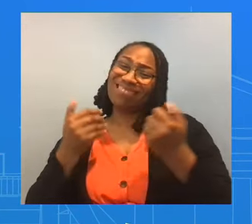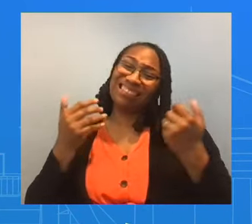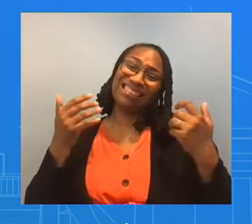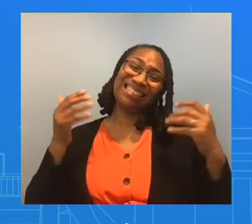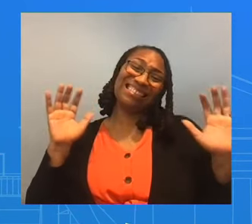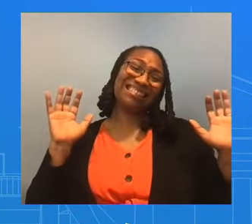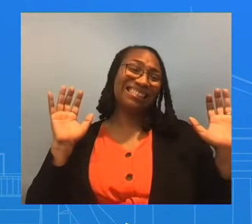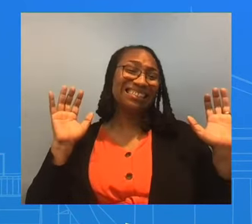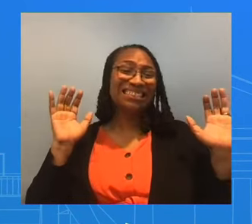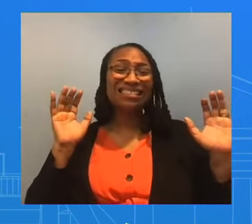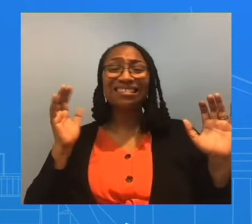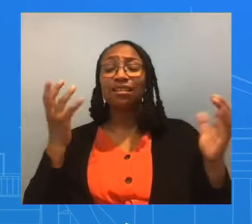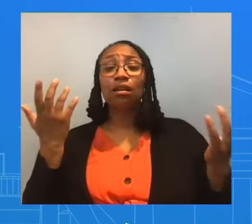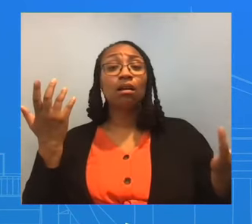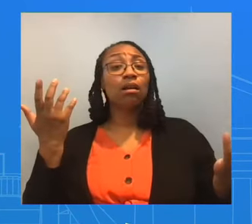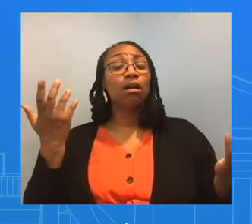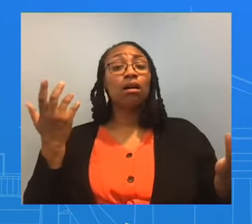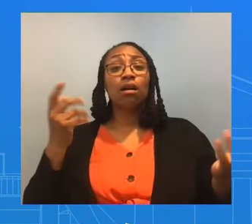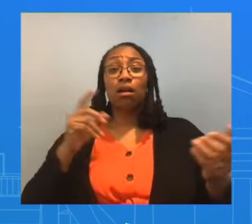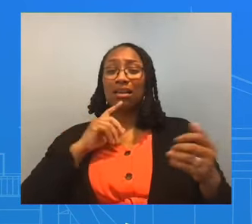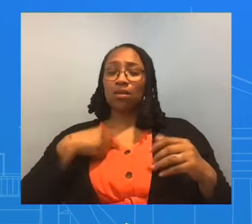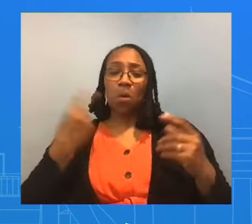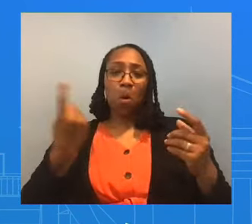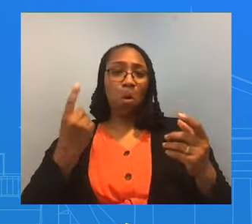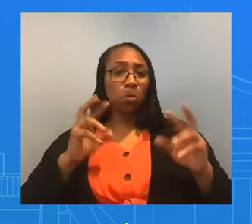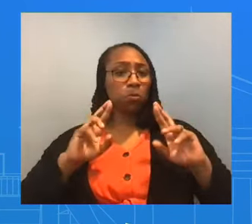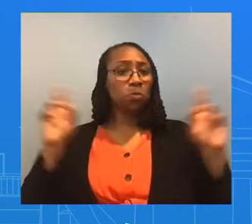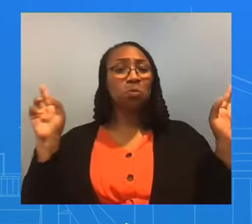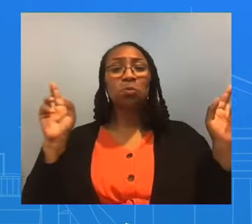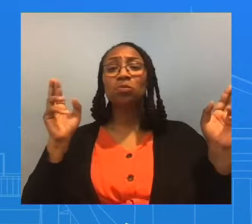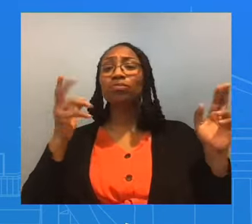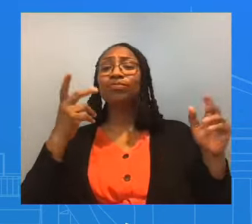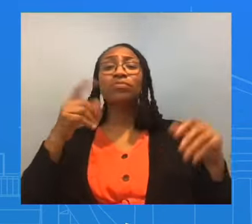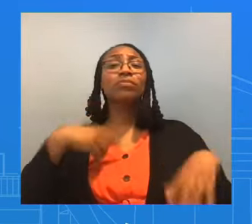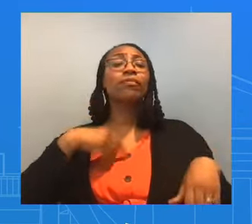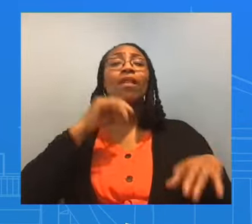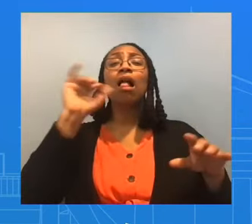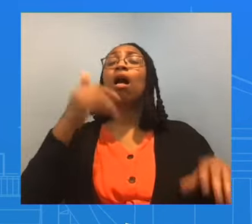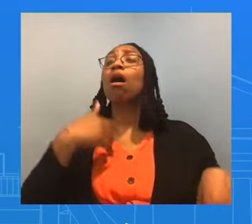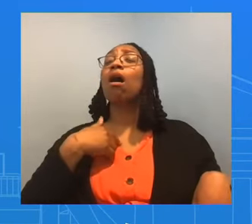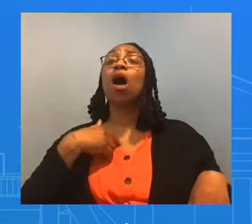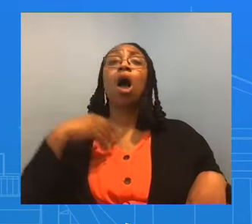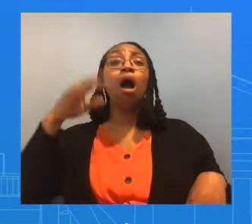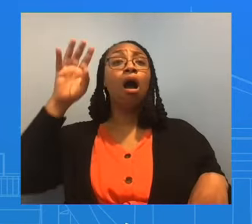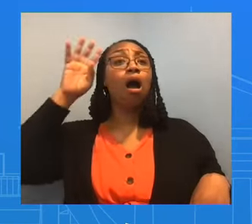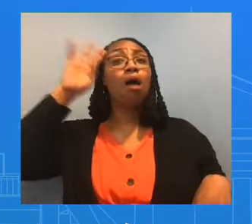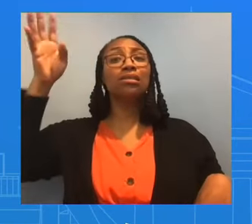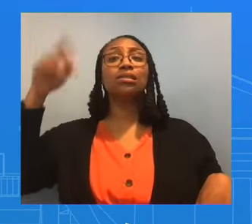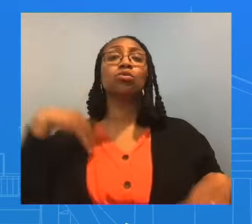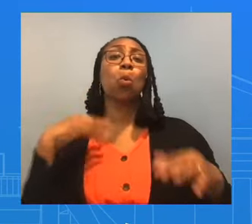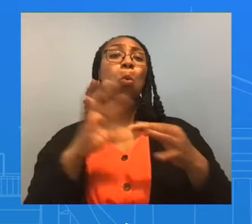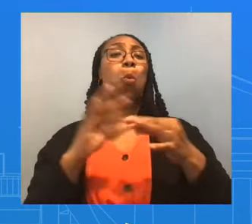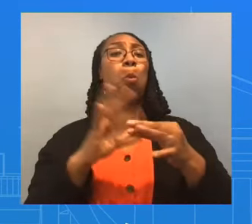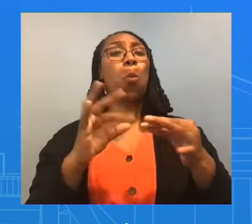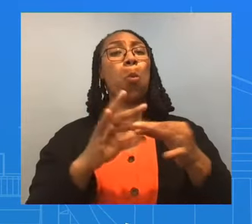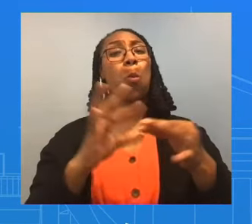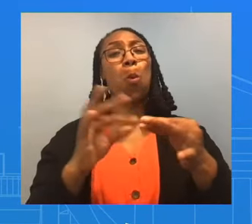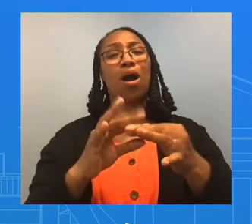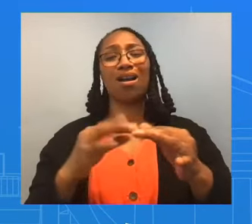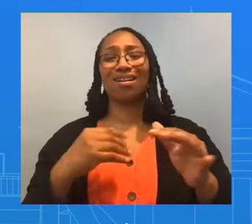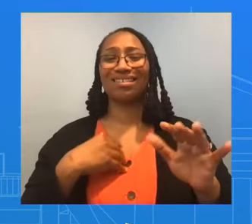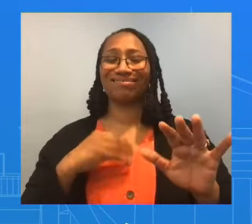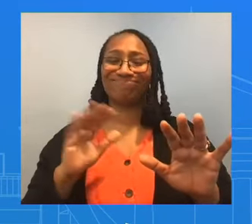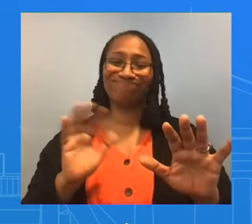and don't want to speculate from here. And I think the Admiral kind of stated this as well, as how we just function on a day-to-day